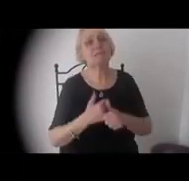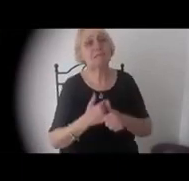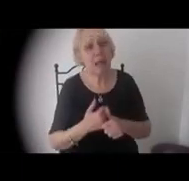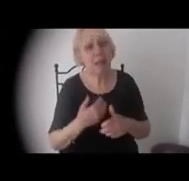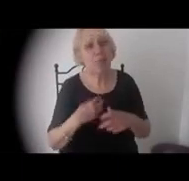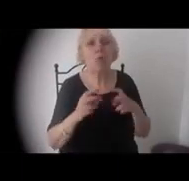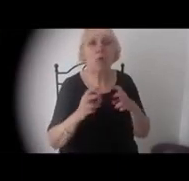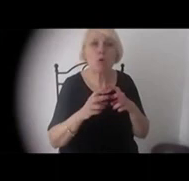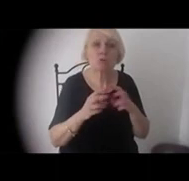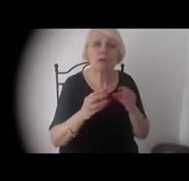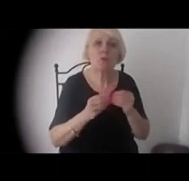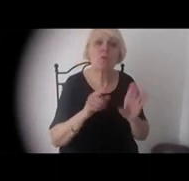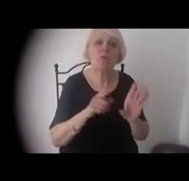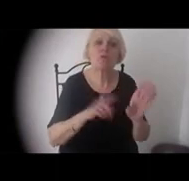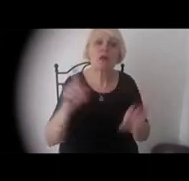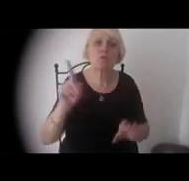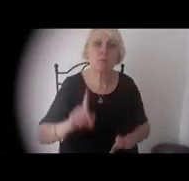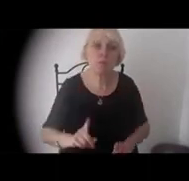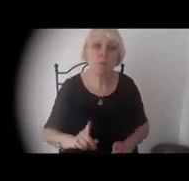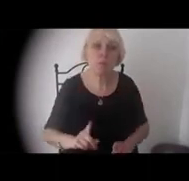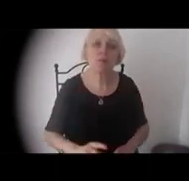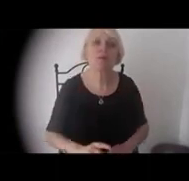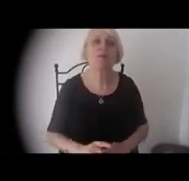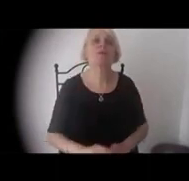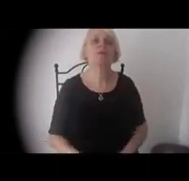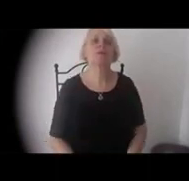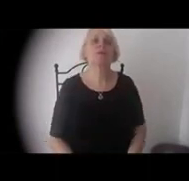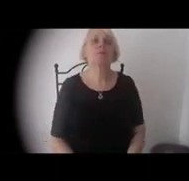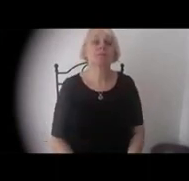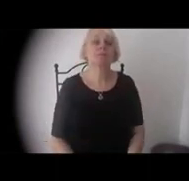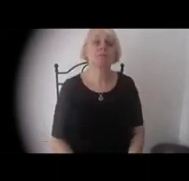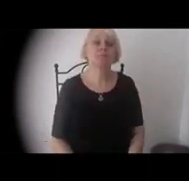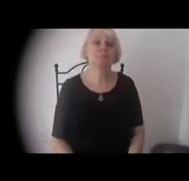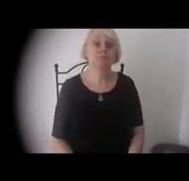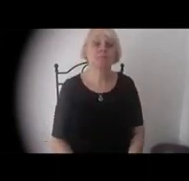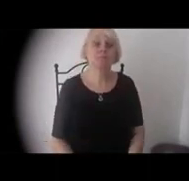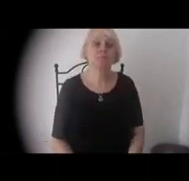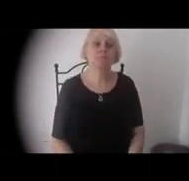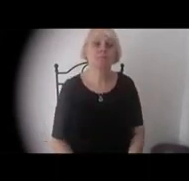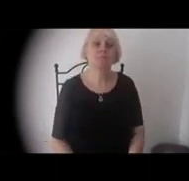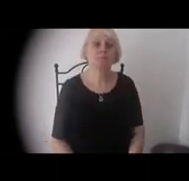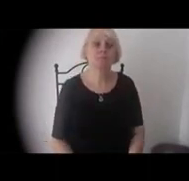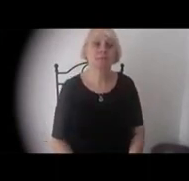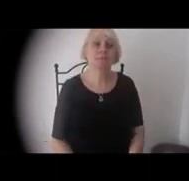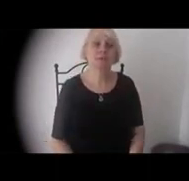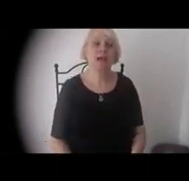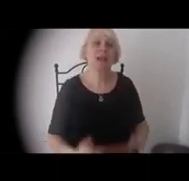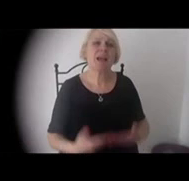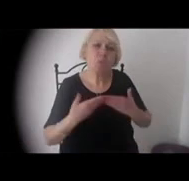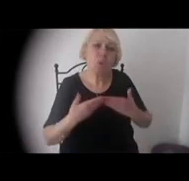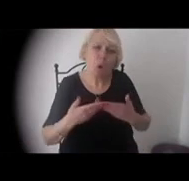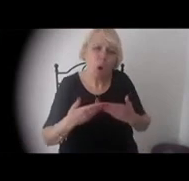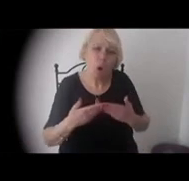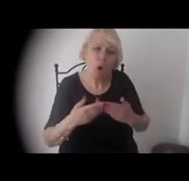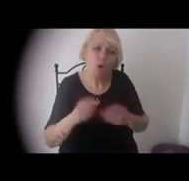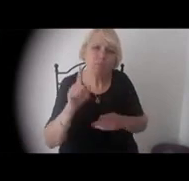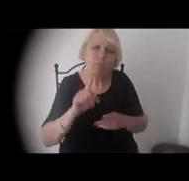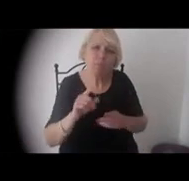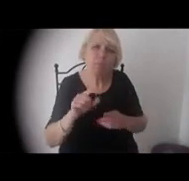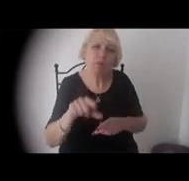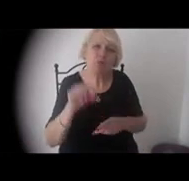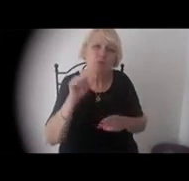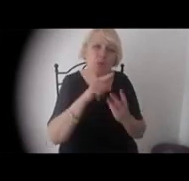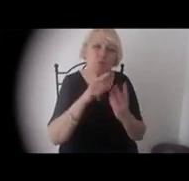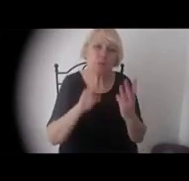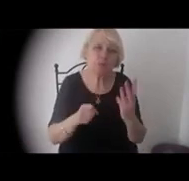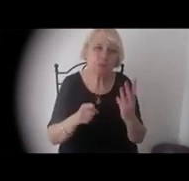in a flexible way, and to offer some choice as well around